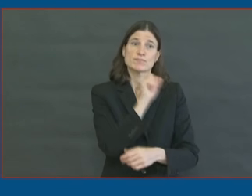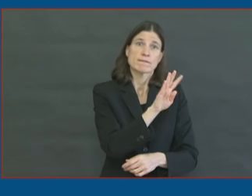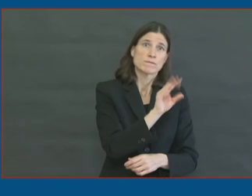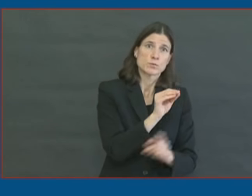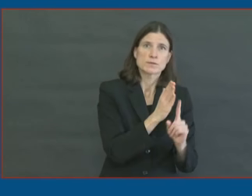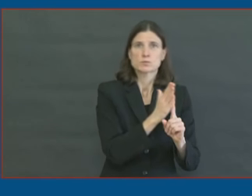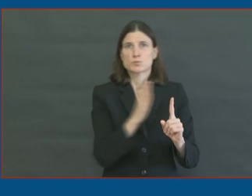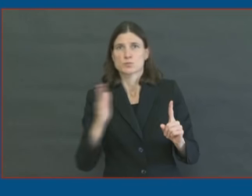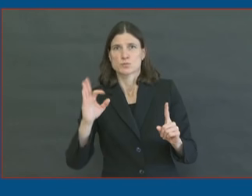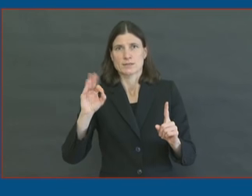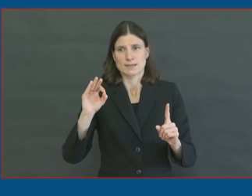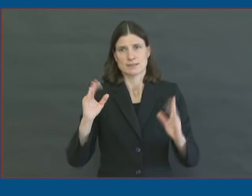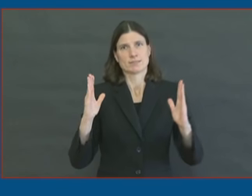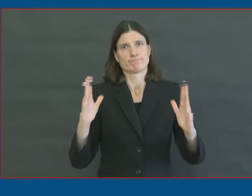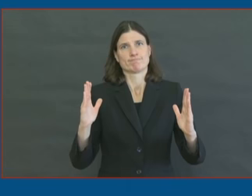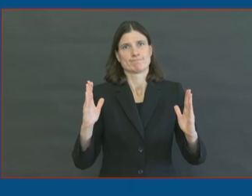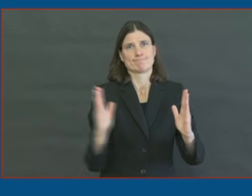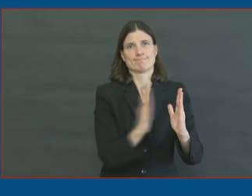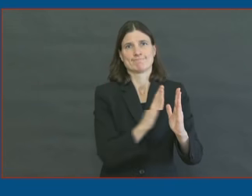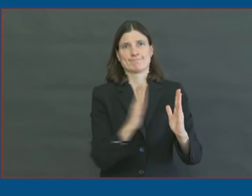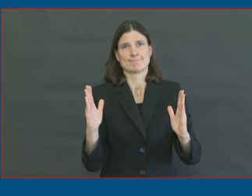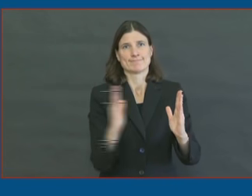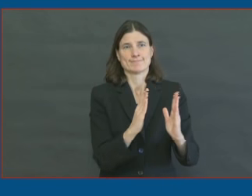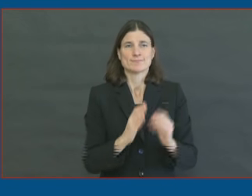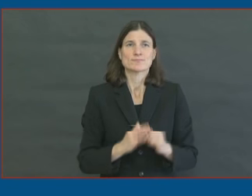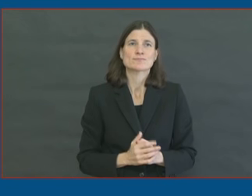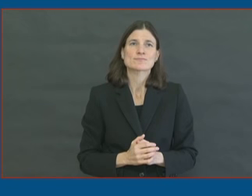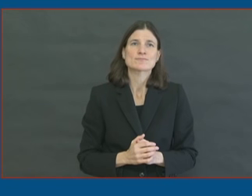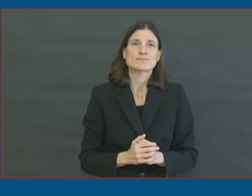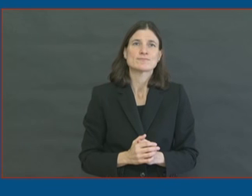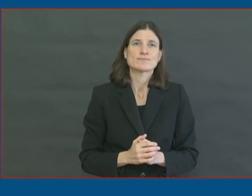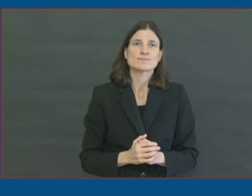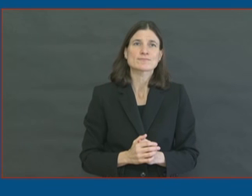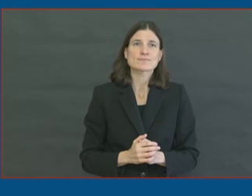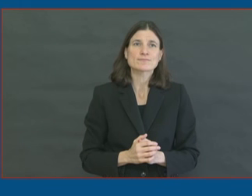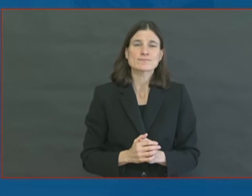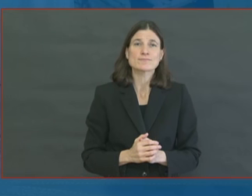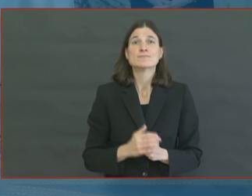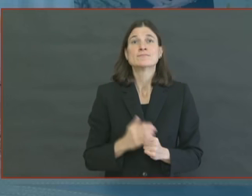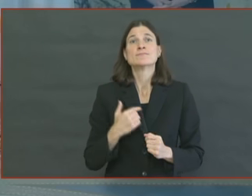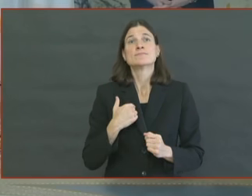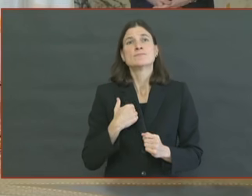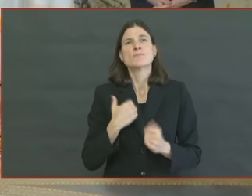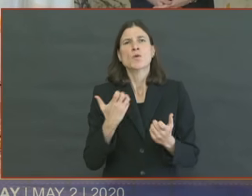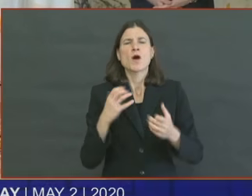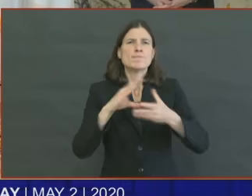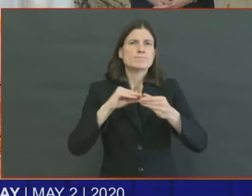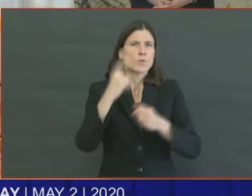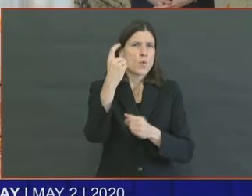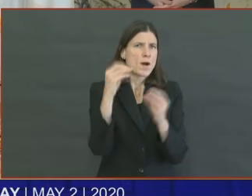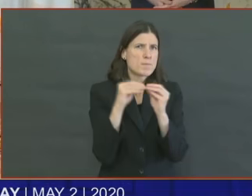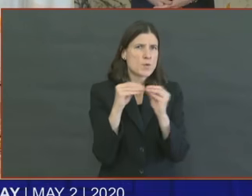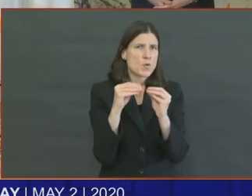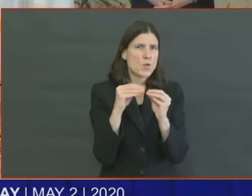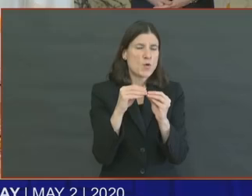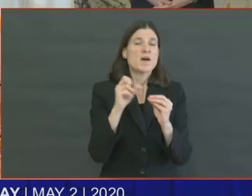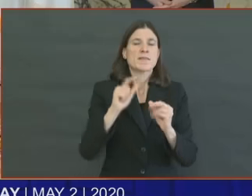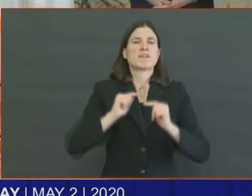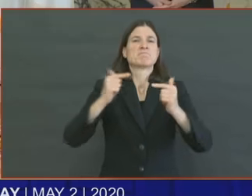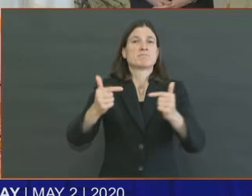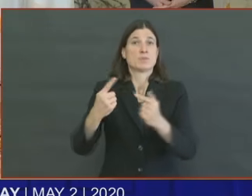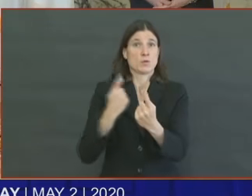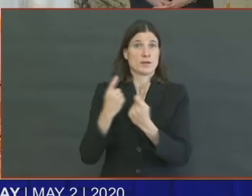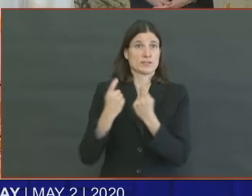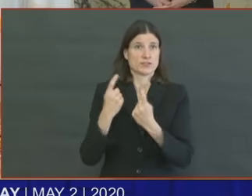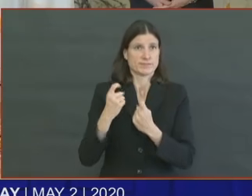Before turning over for questions, I want to make one last point. A few weeks ago, I made an announcement